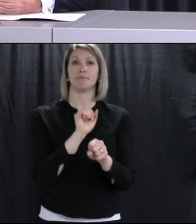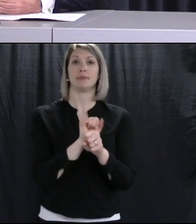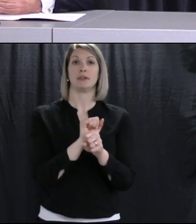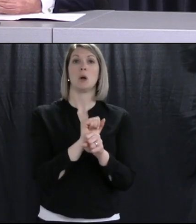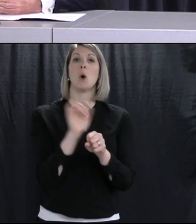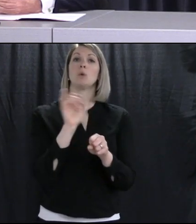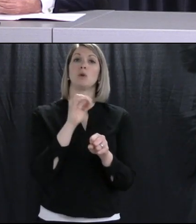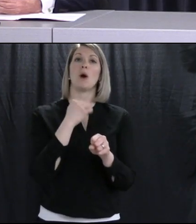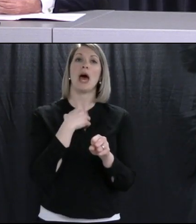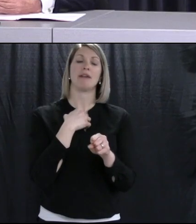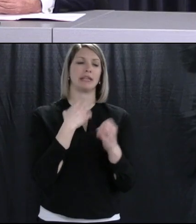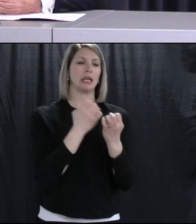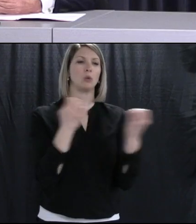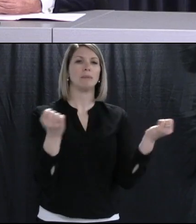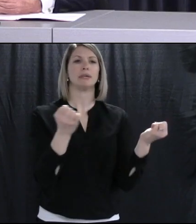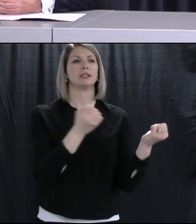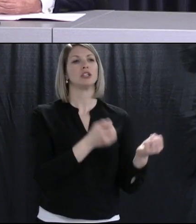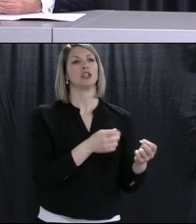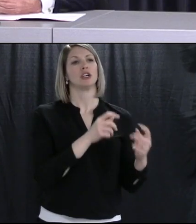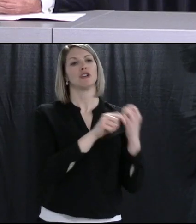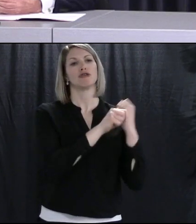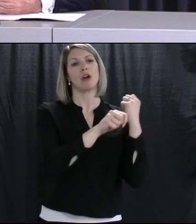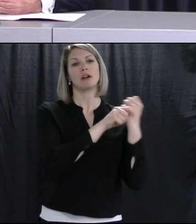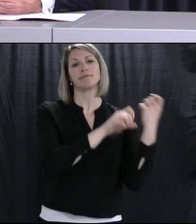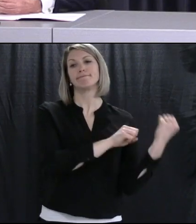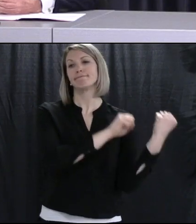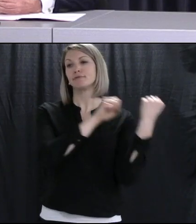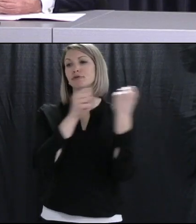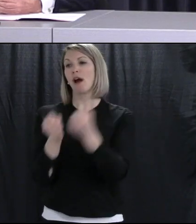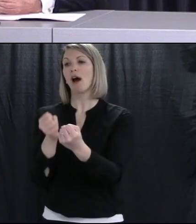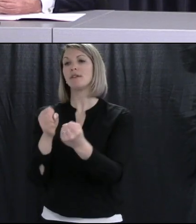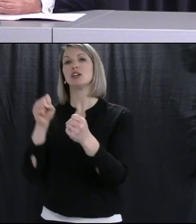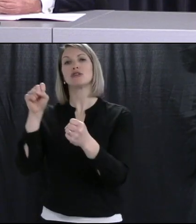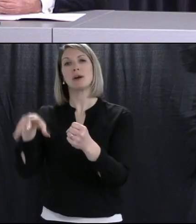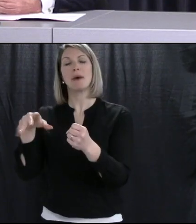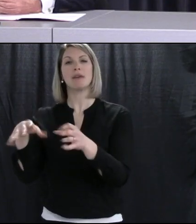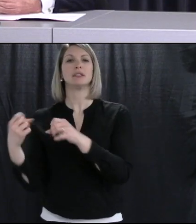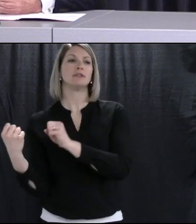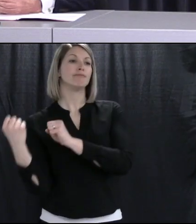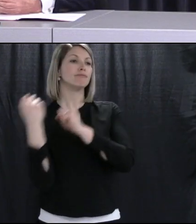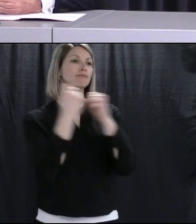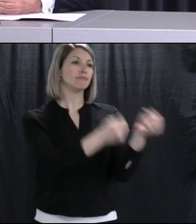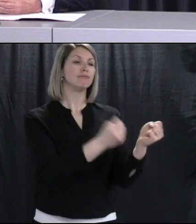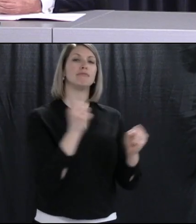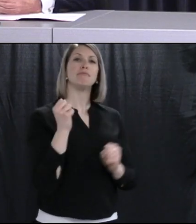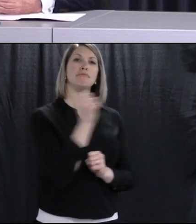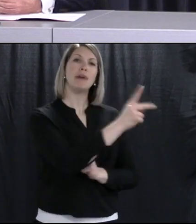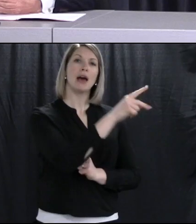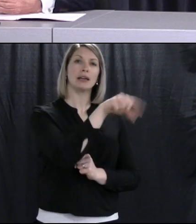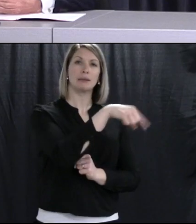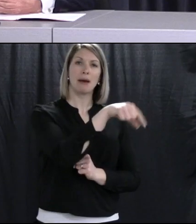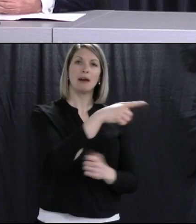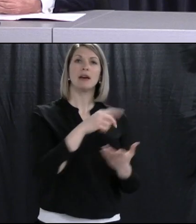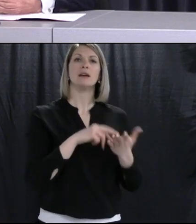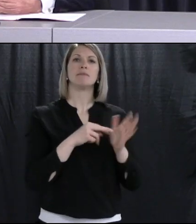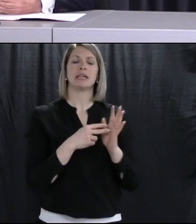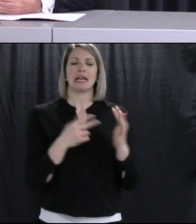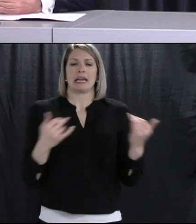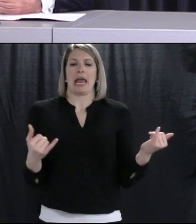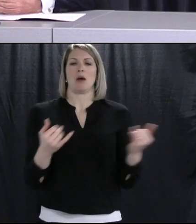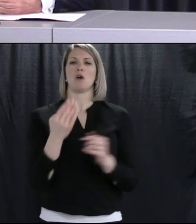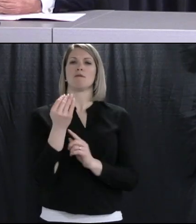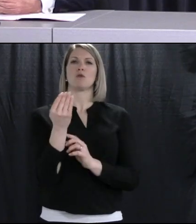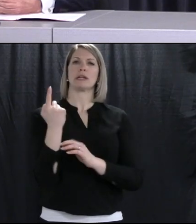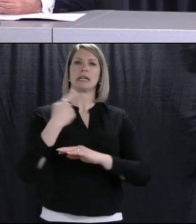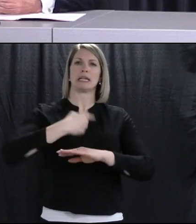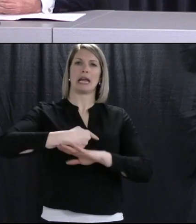supply chain, where you may have truck drivers who are coming in from out of the province. Could you please address those two issues and how that 14-day new isolation